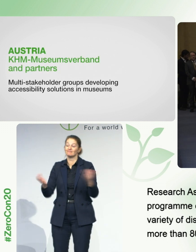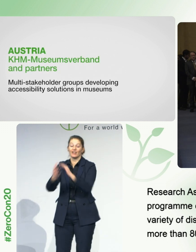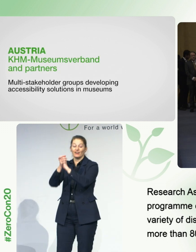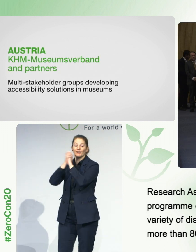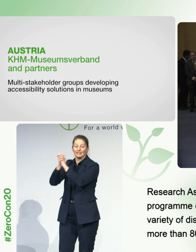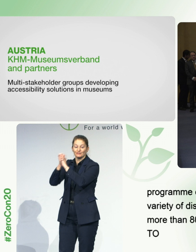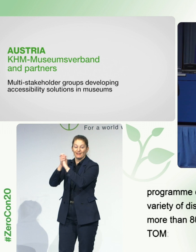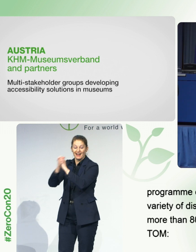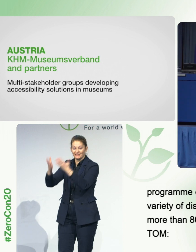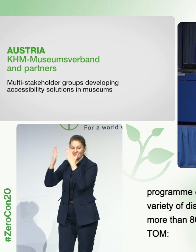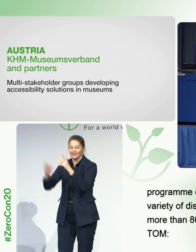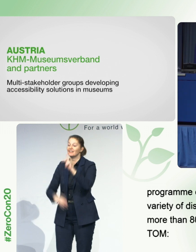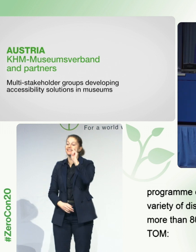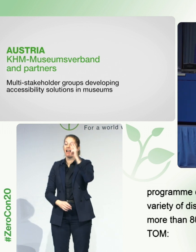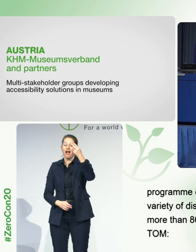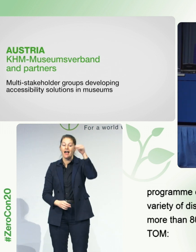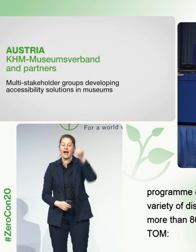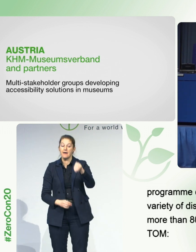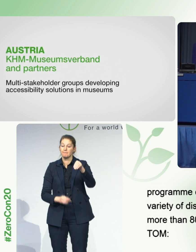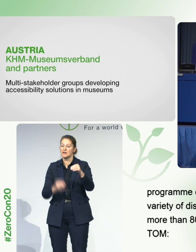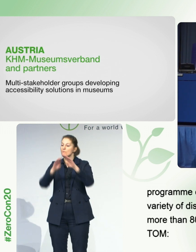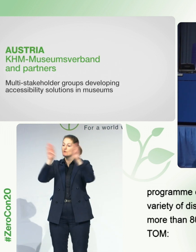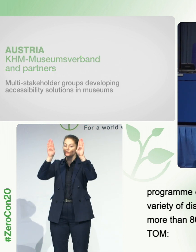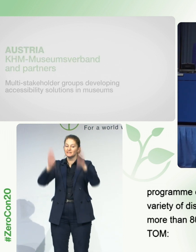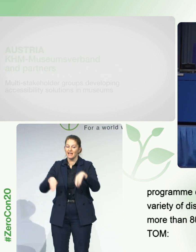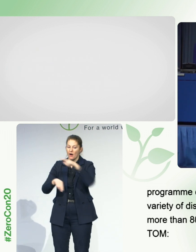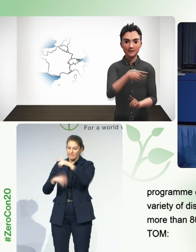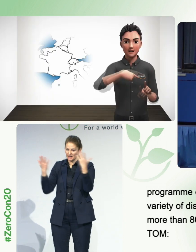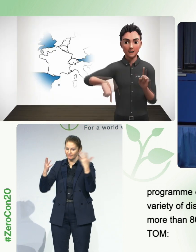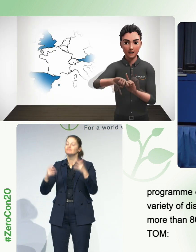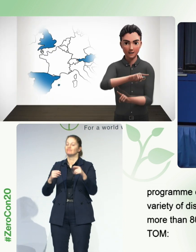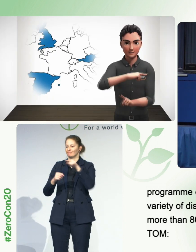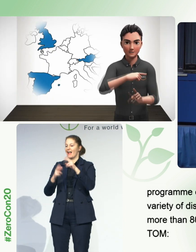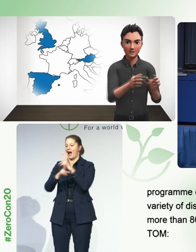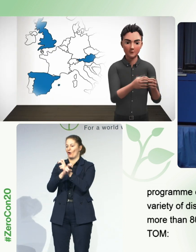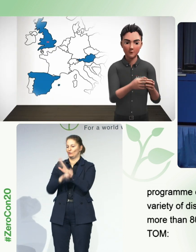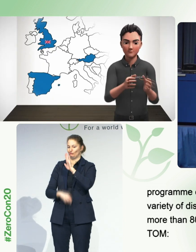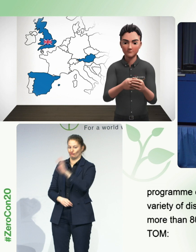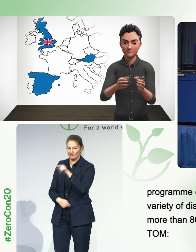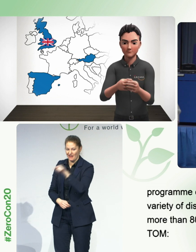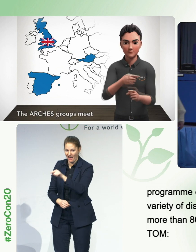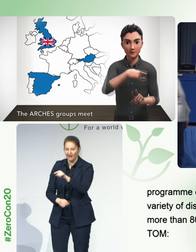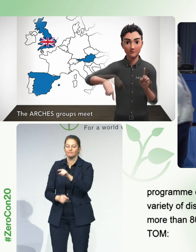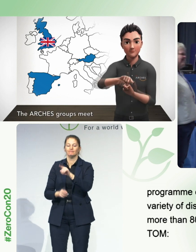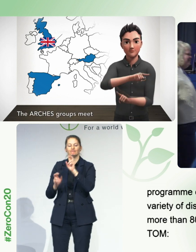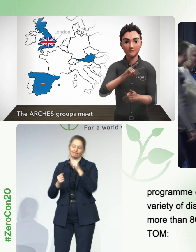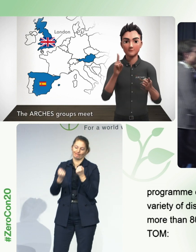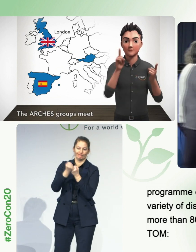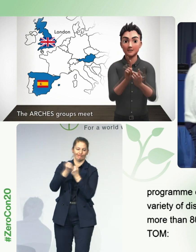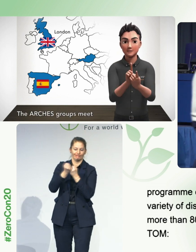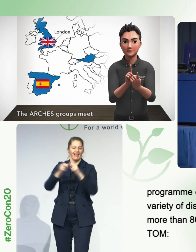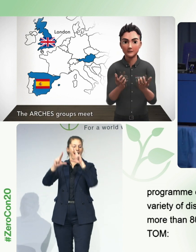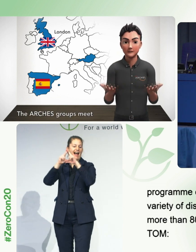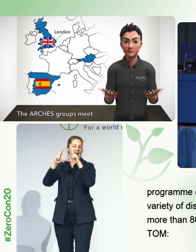Congratulations to KHM Museumsverband from Austria for the development of arches. The